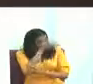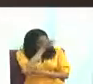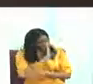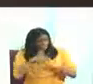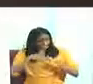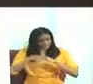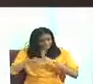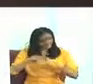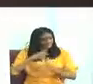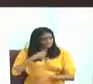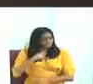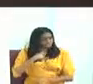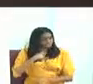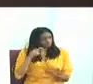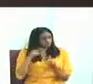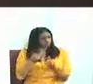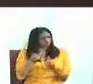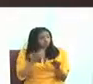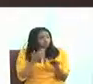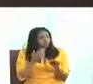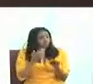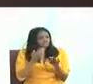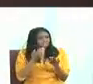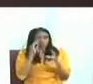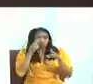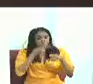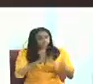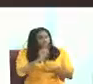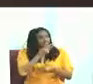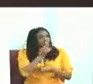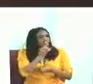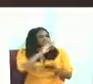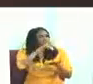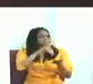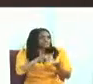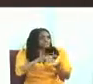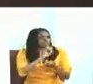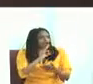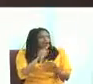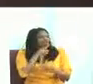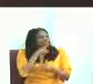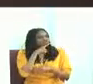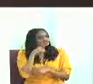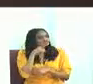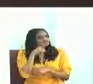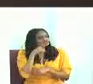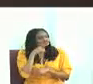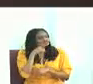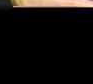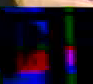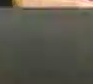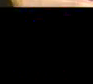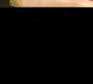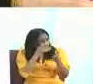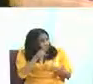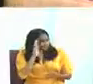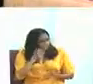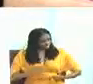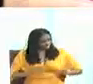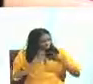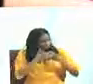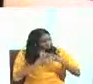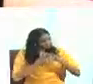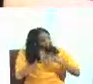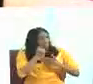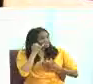into what is called the midst of dry bones to let you know that he still lives, and if he lives,